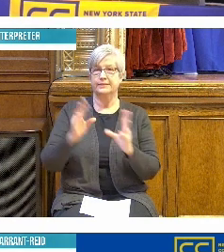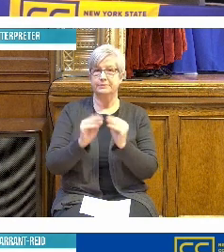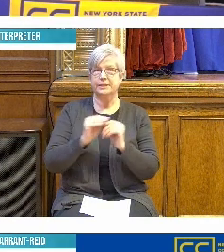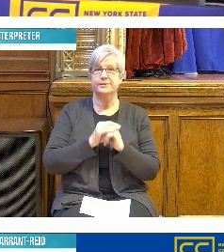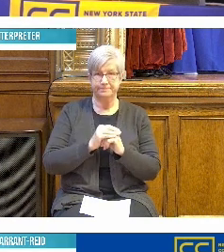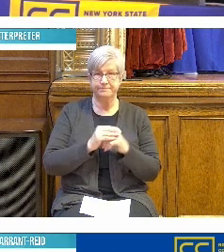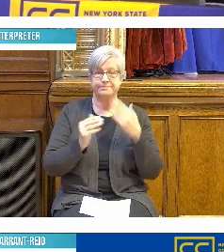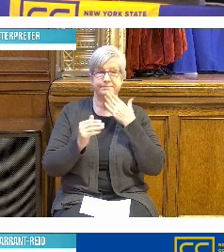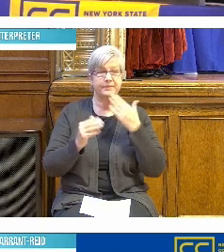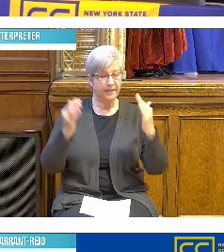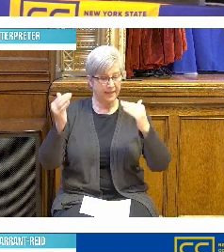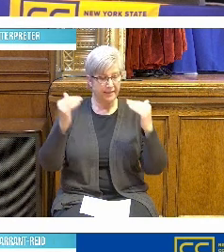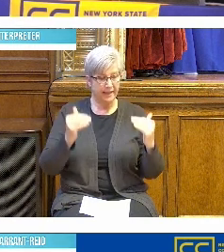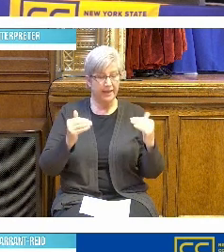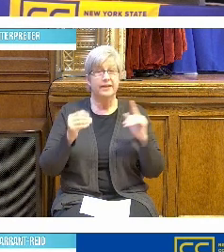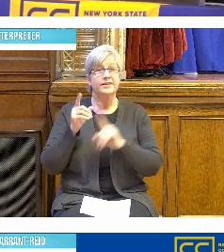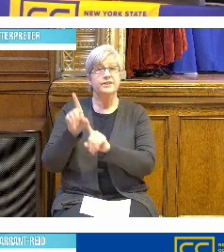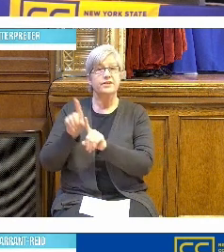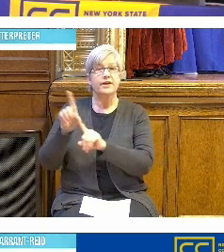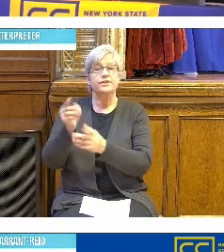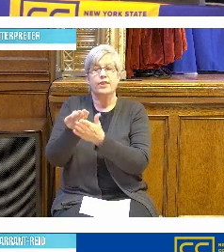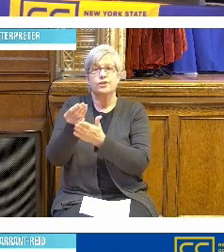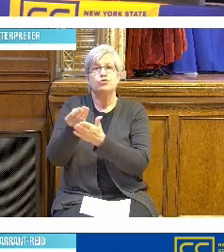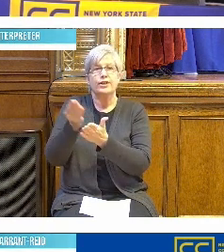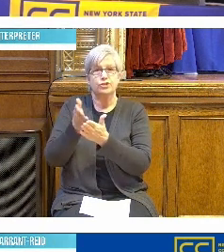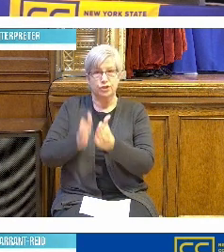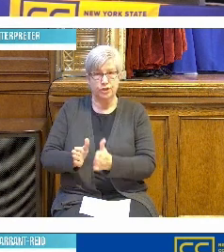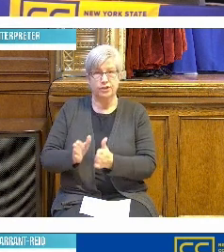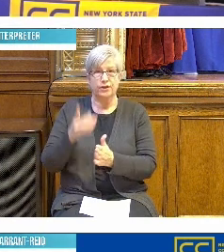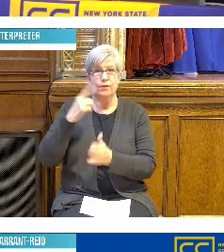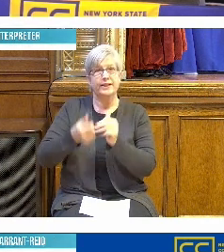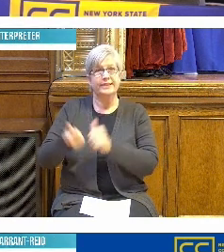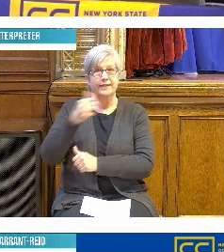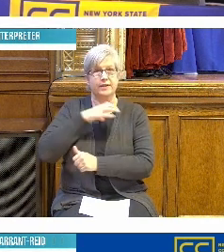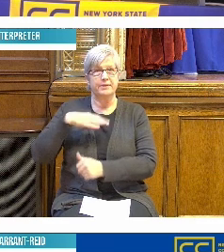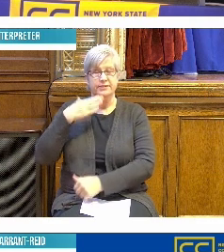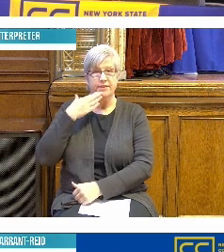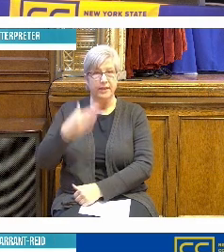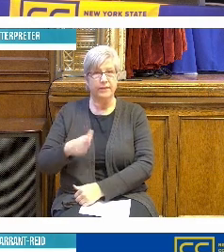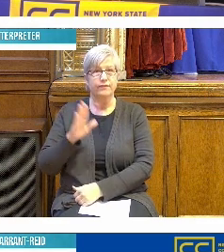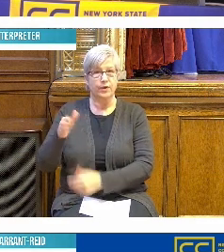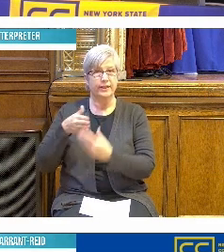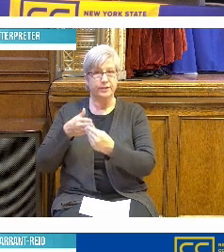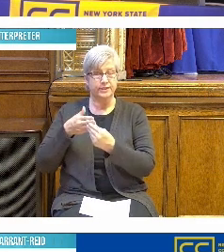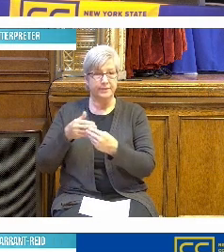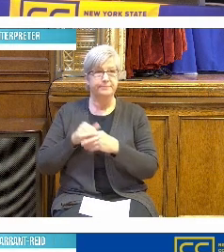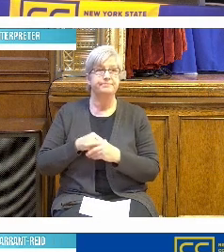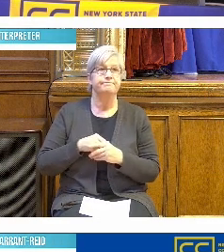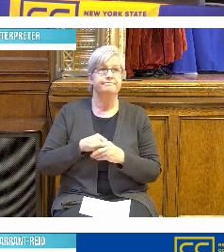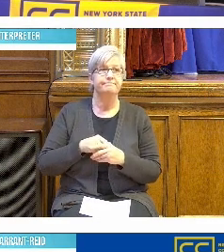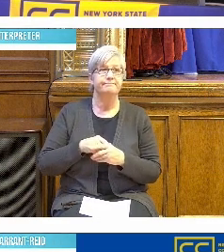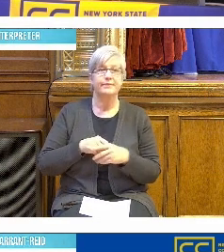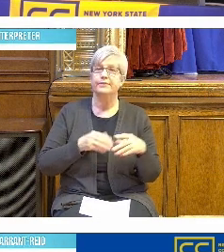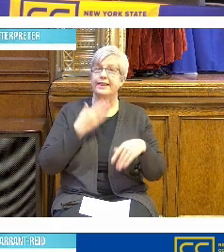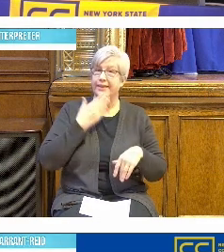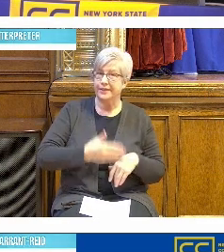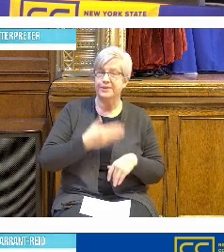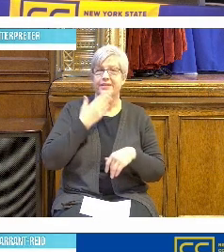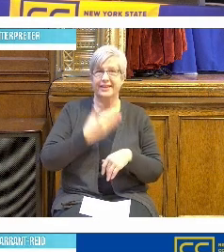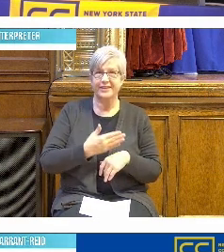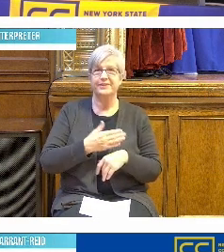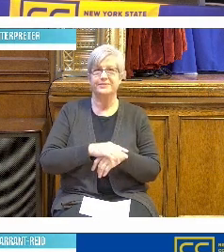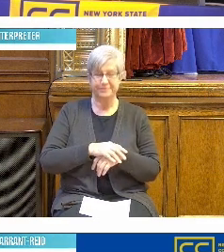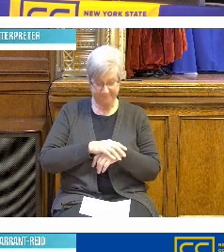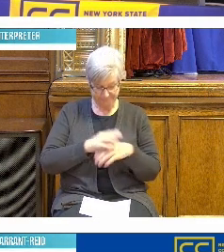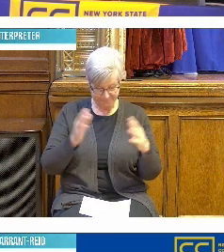you. And also serves as the treasurer on the executive committee, so thank you for your leadership. Thank you. Thank you,